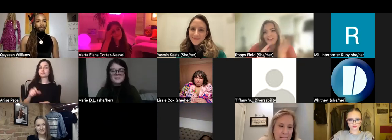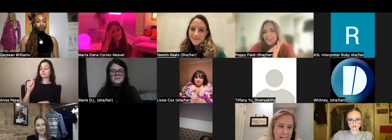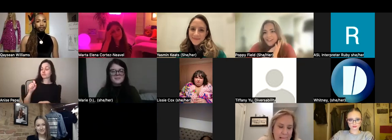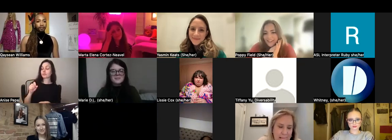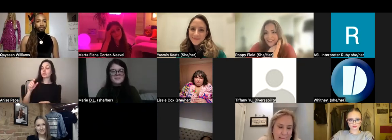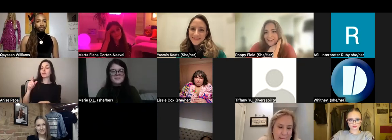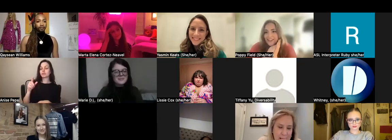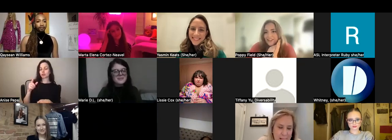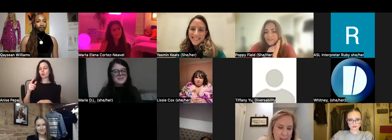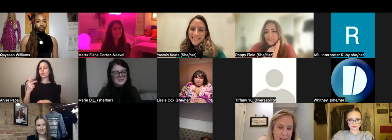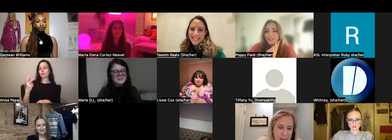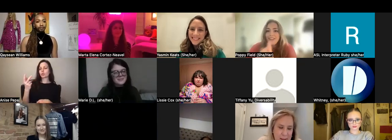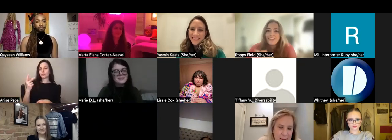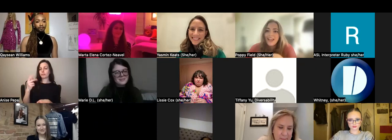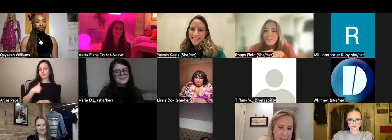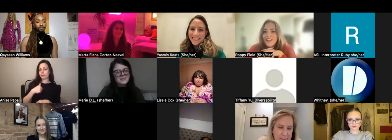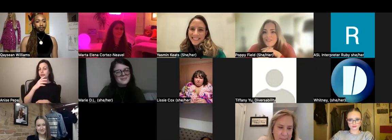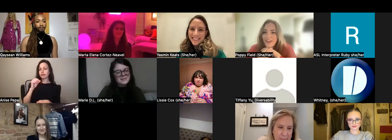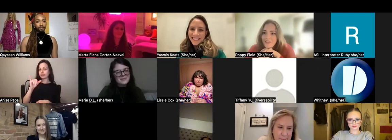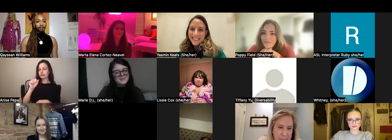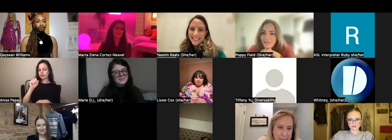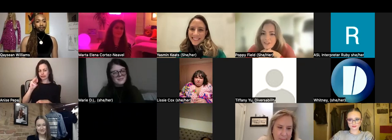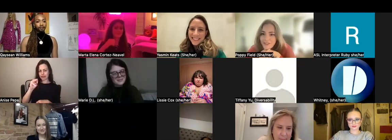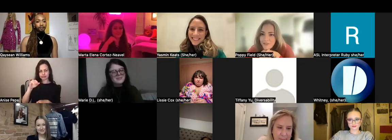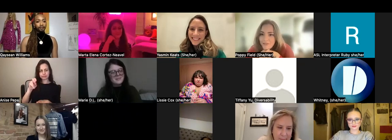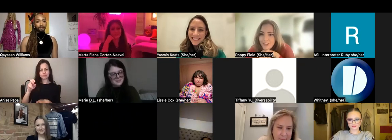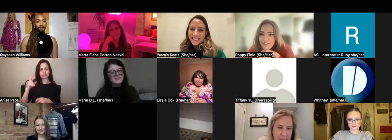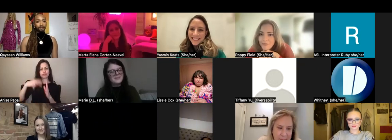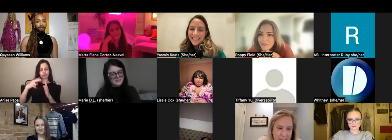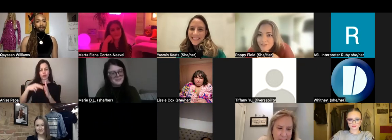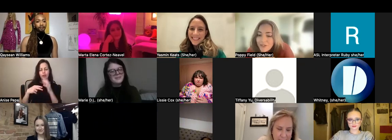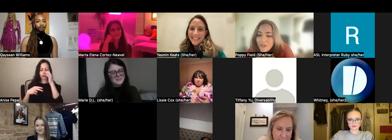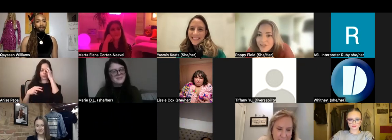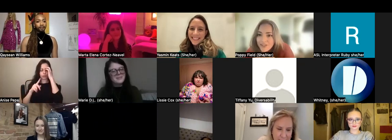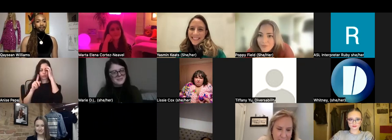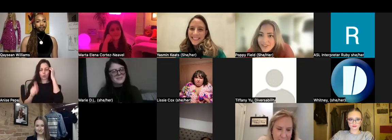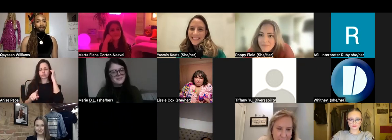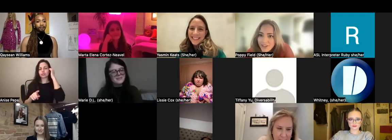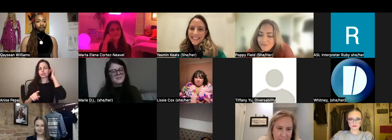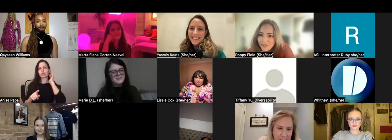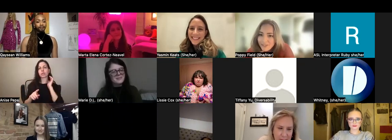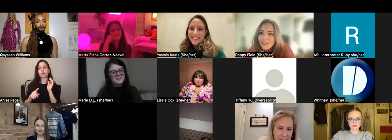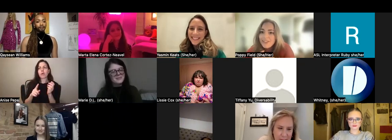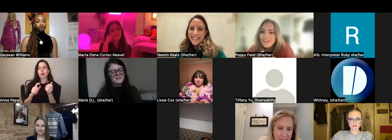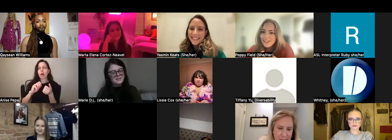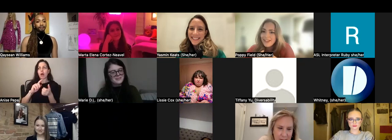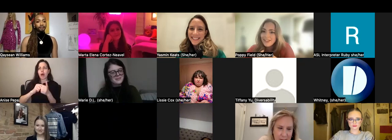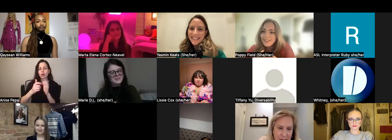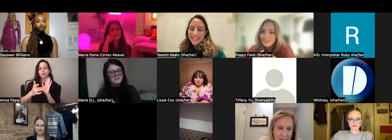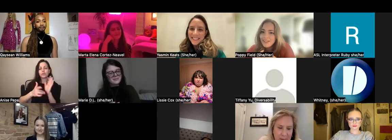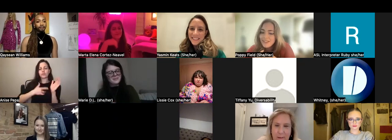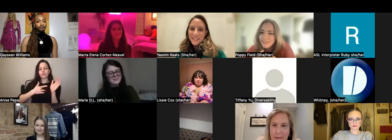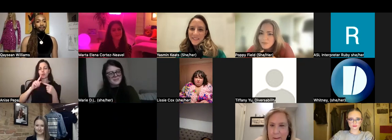questions earlier, and I think it was can you tell us how it felt when when you found something that made it feel